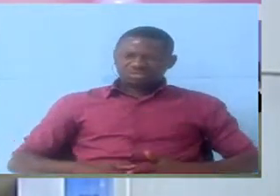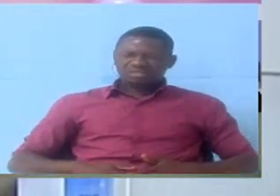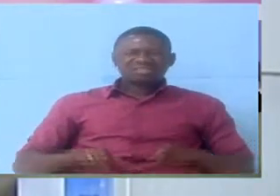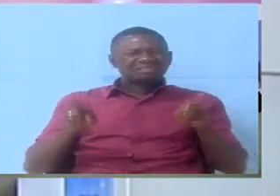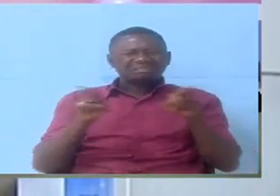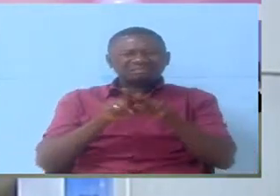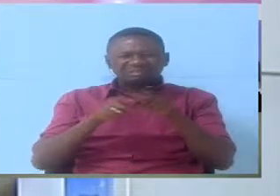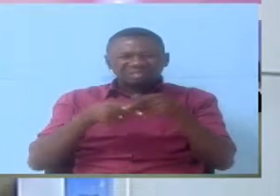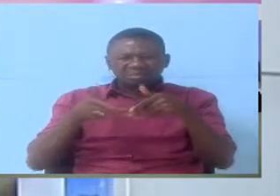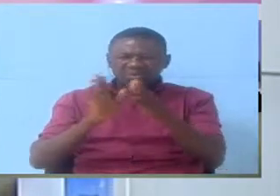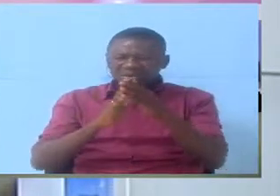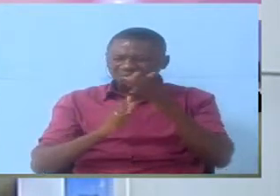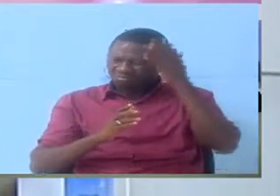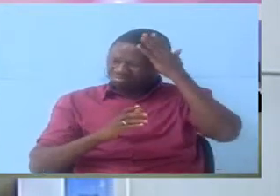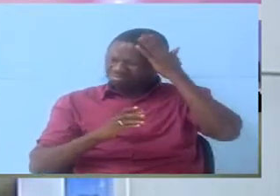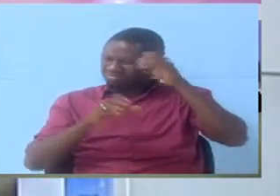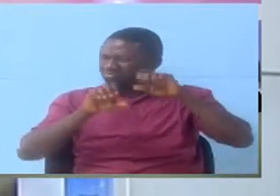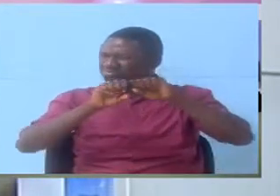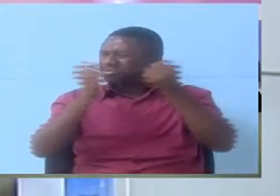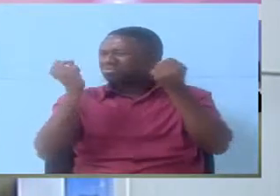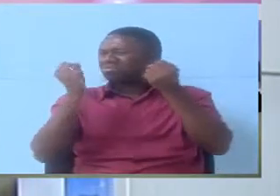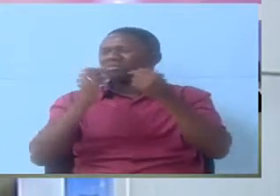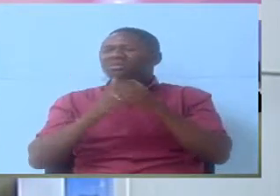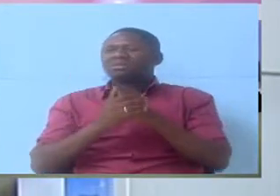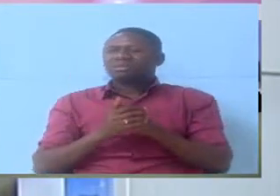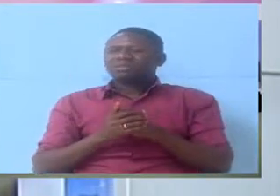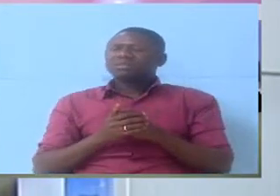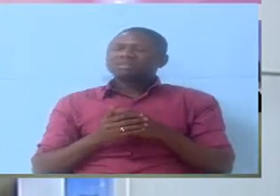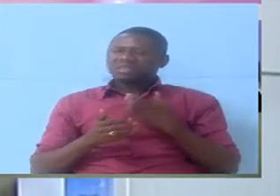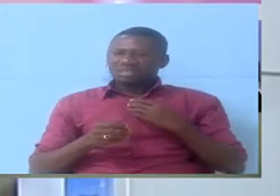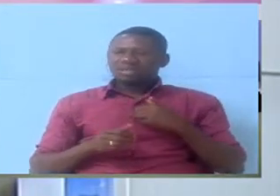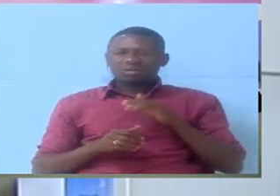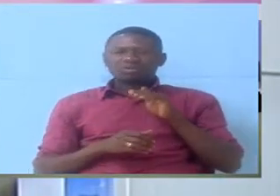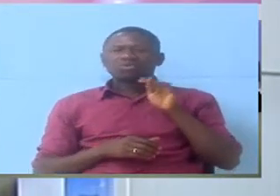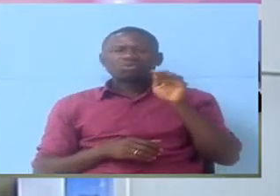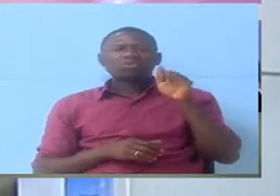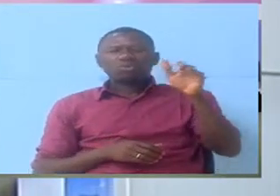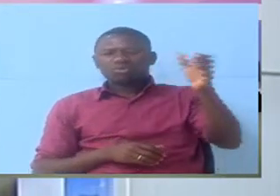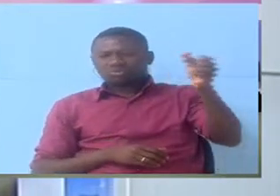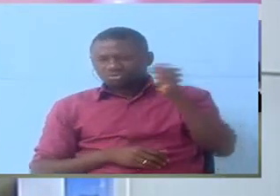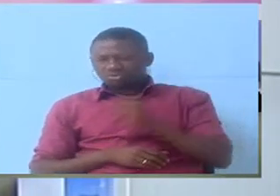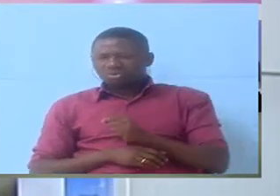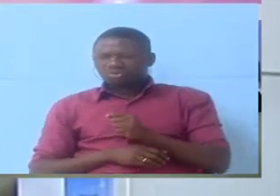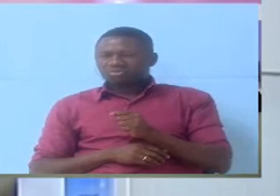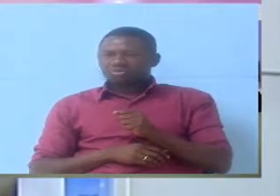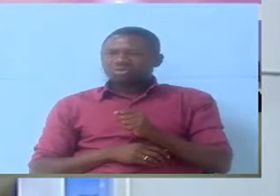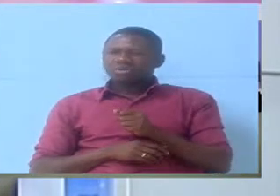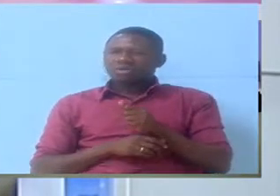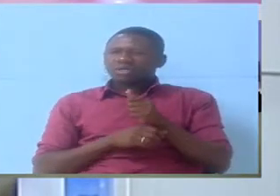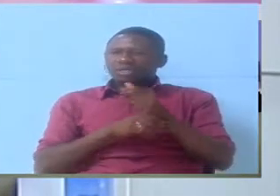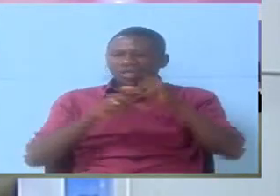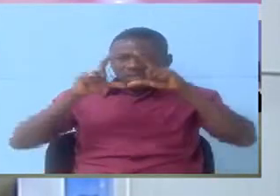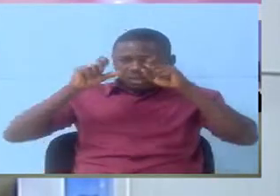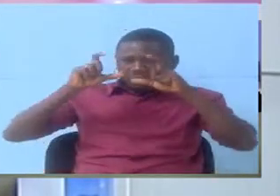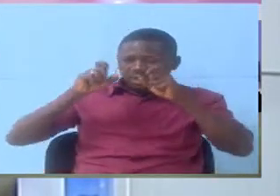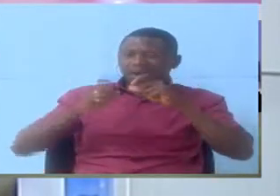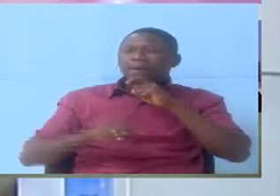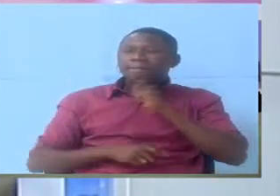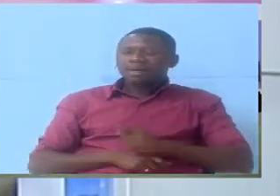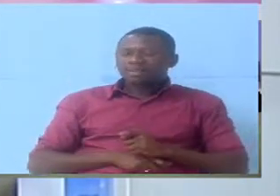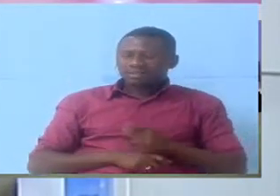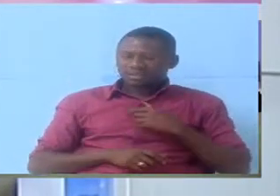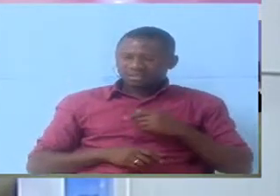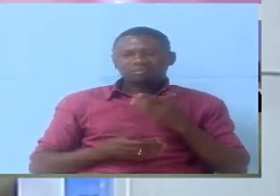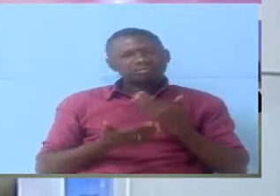condition. Ufanambe unyakili unyalema. Then I called the cameraman. Nga natal la kumandi. I said take two shots. Nkae ayenyim fanan